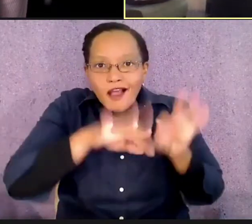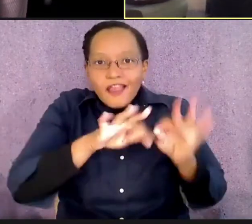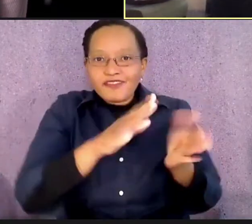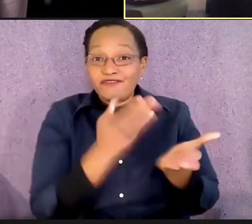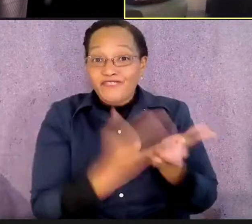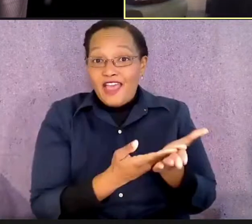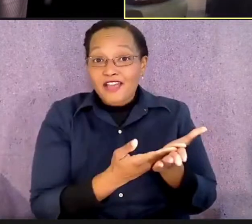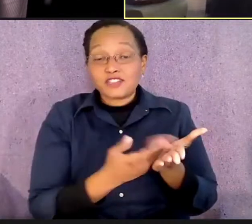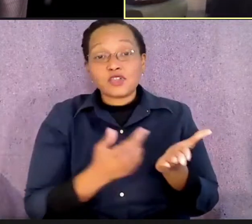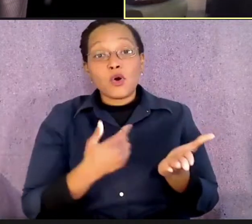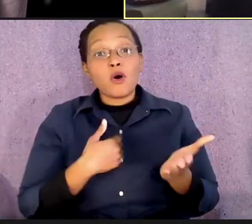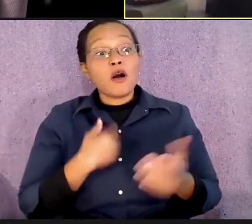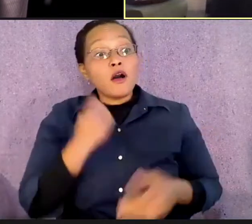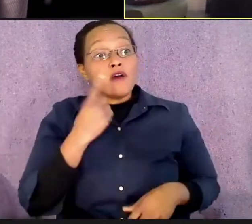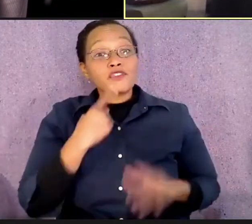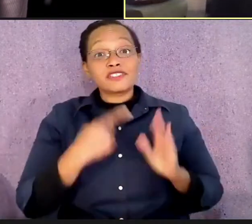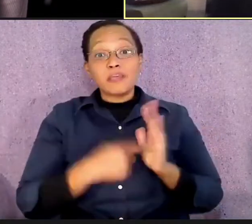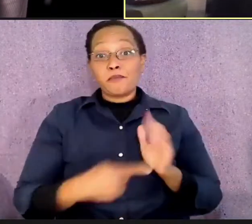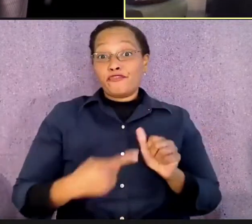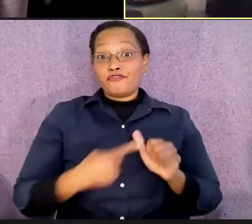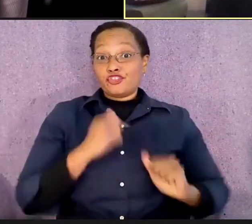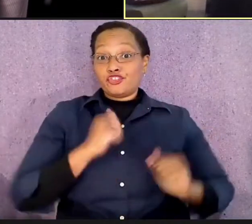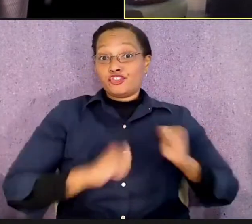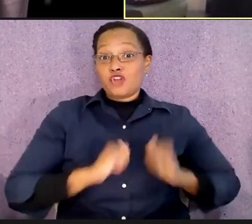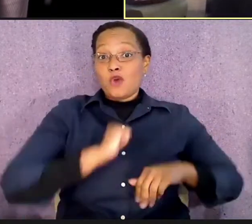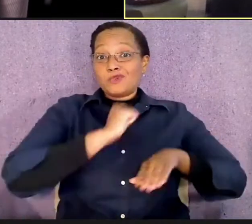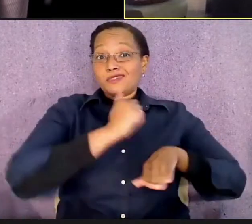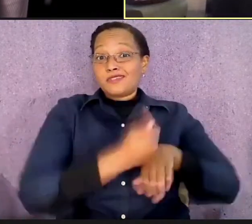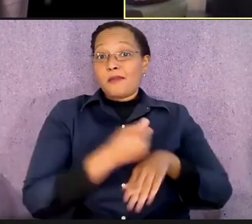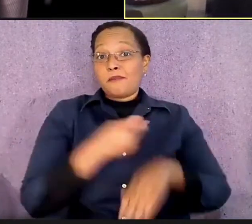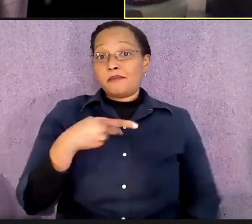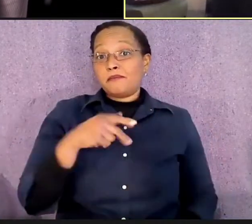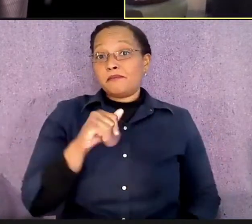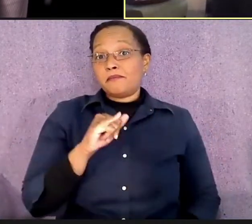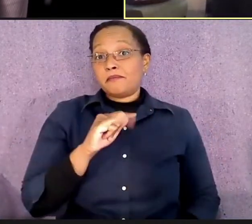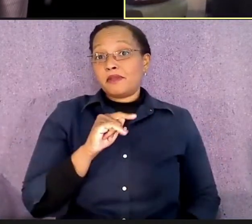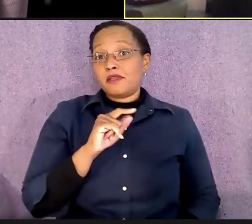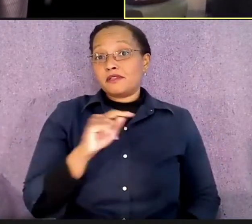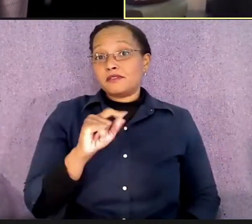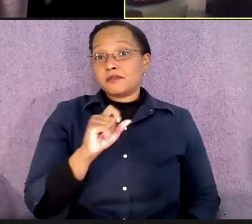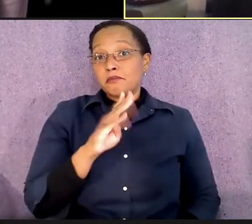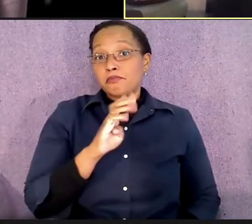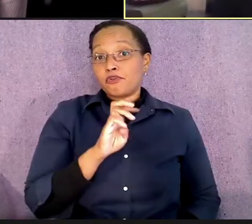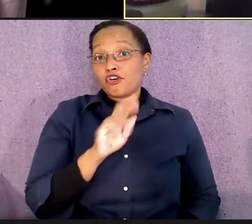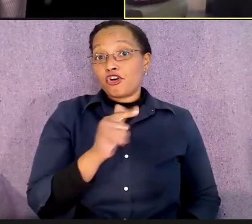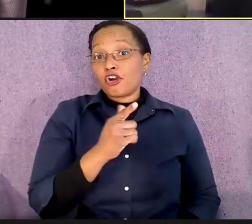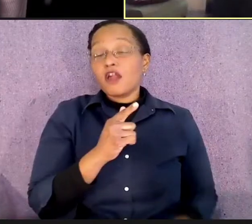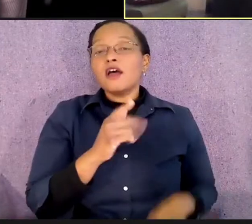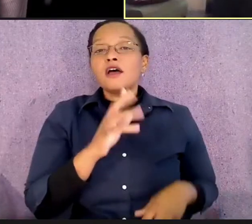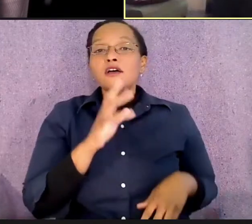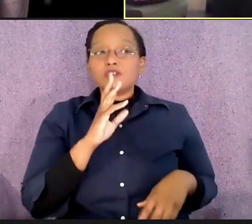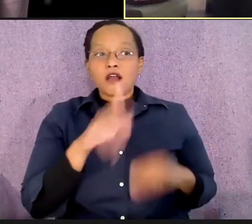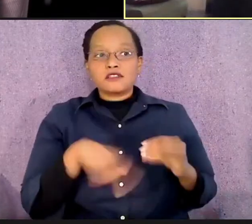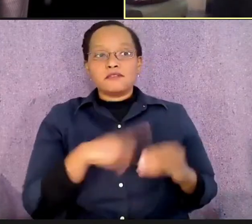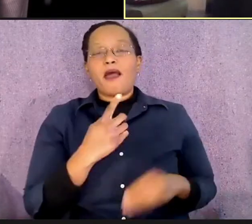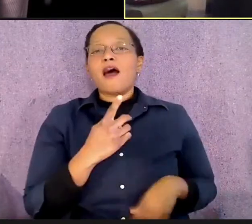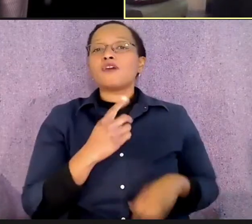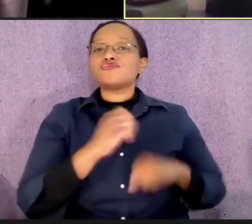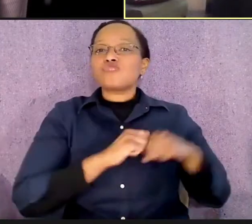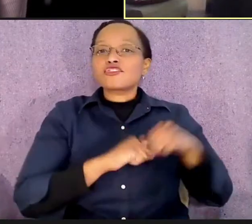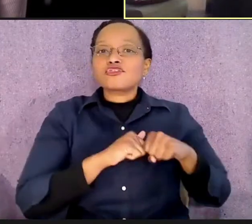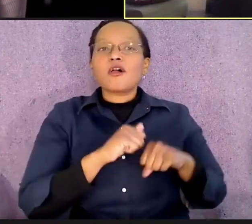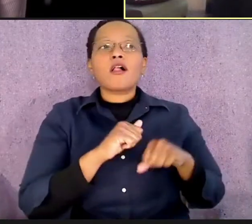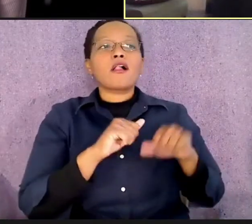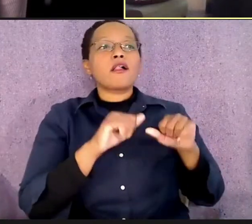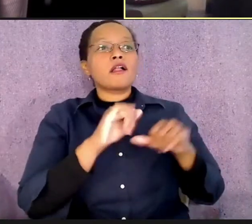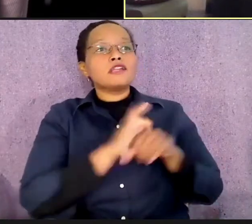with our first show this year, it was set in Pittsburgh and it was about structural and institutional racism and white supremacy. And on the show,